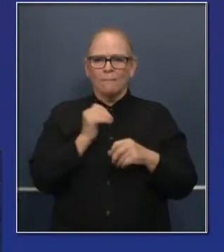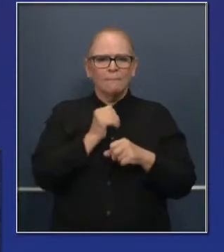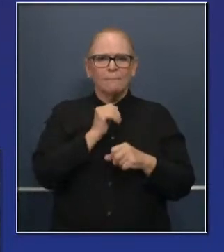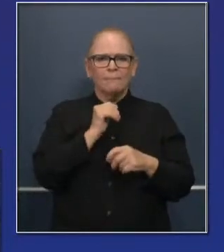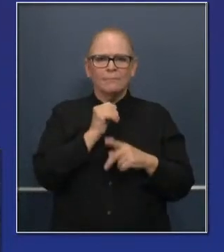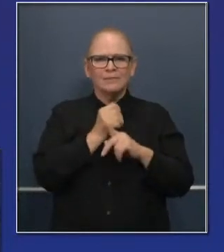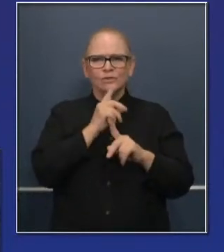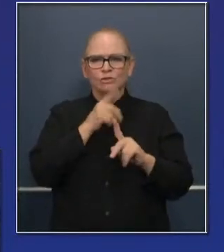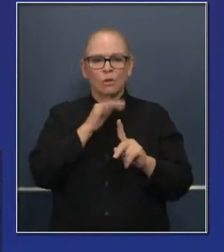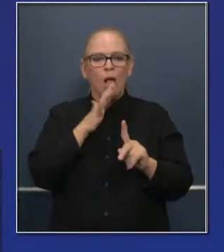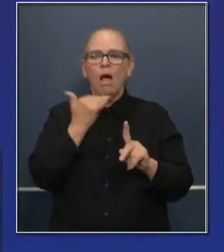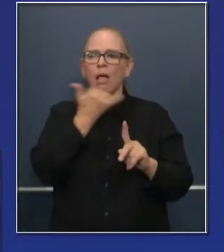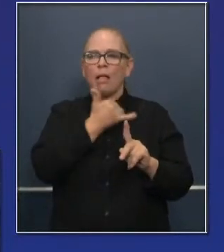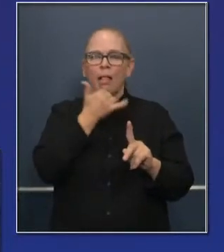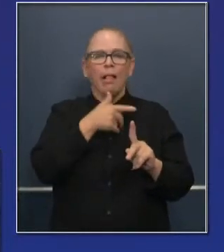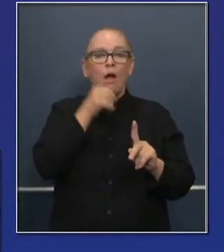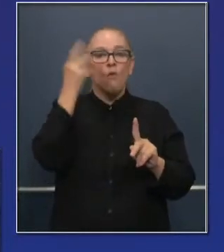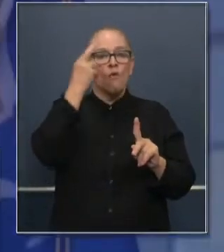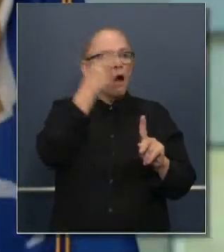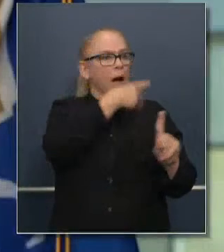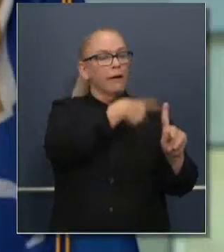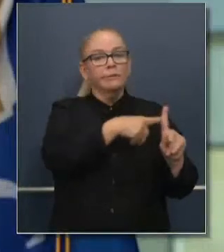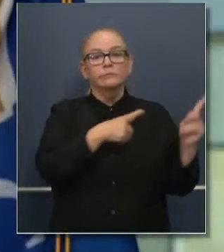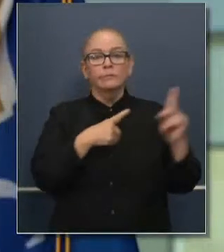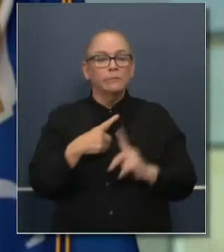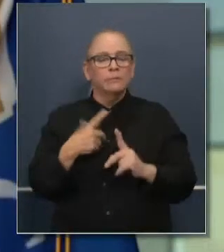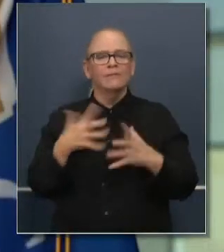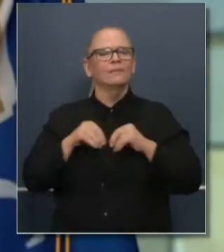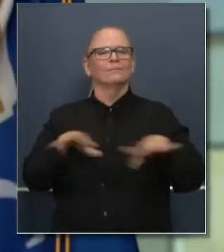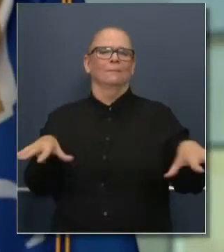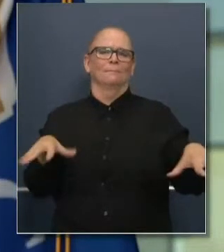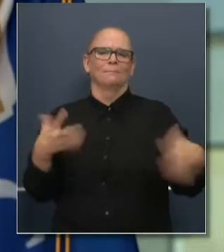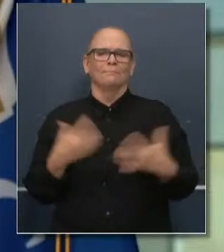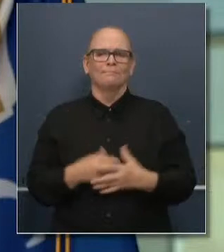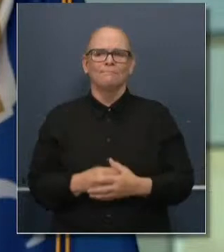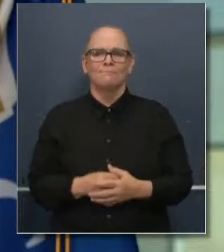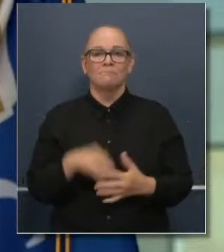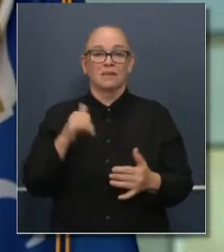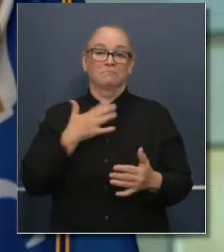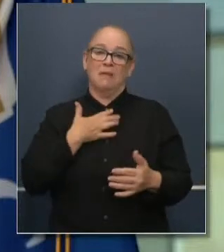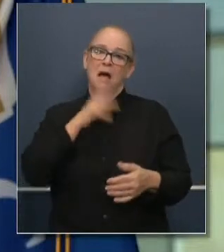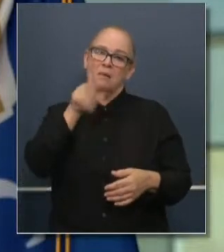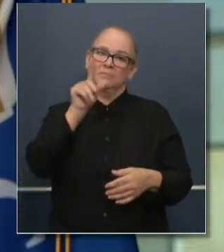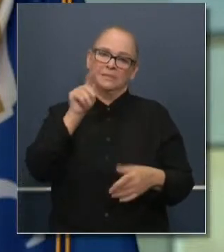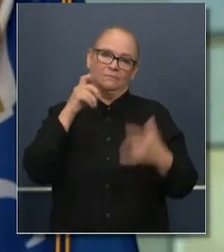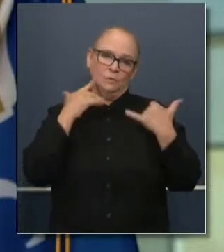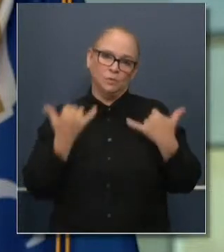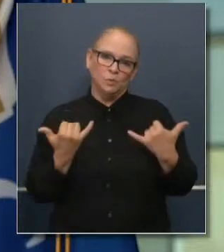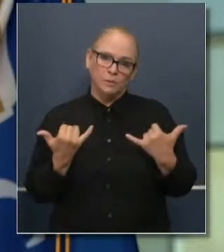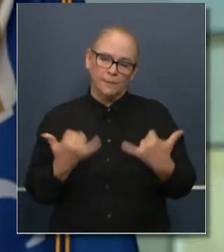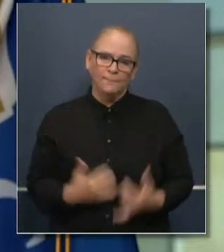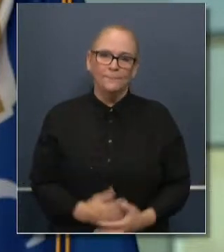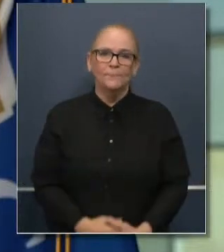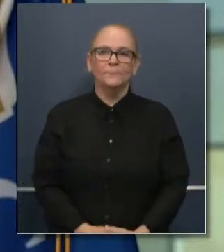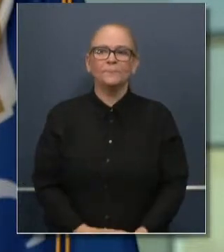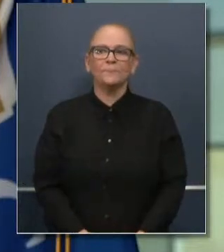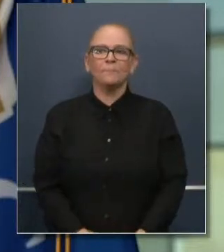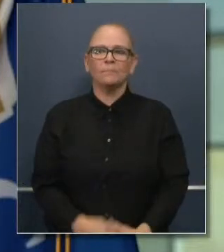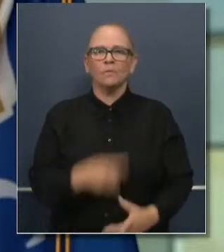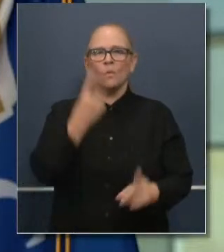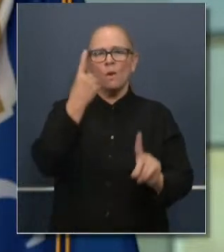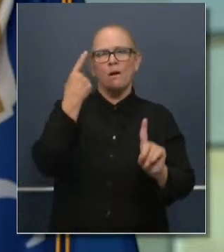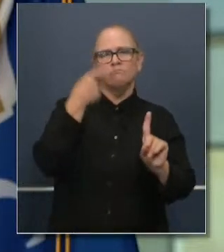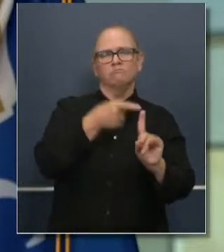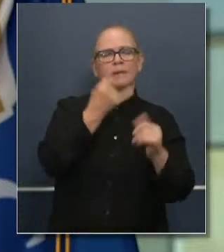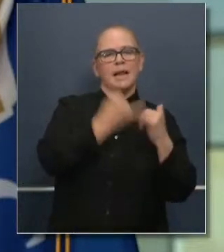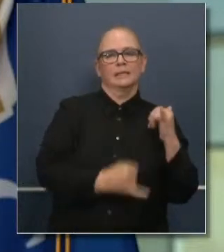spread of the virus. And so that's the update for the day. I want to just make one final point of reference, and it's an